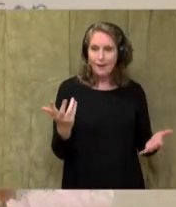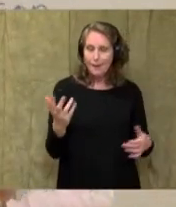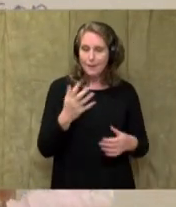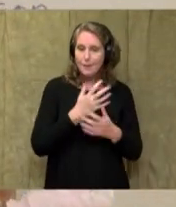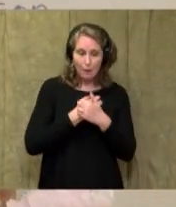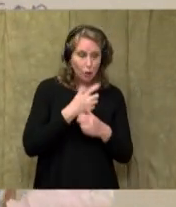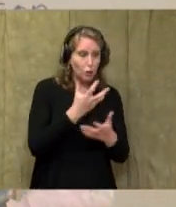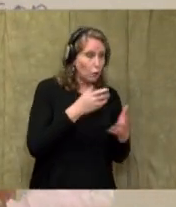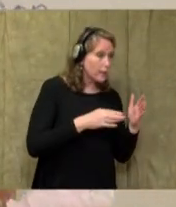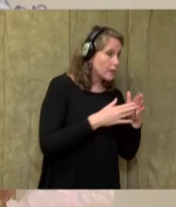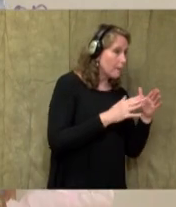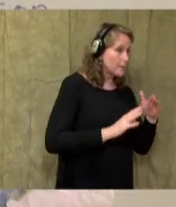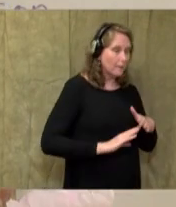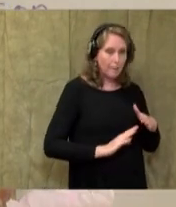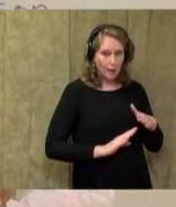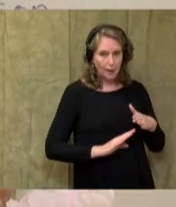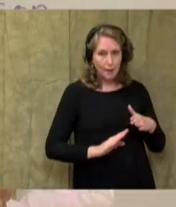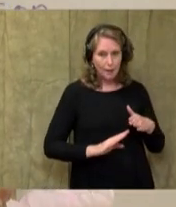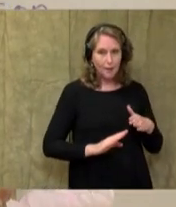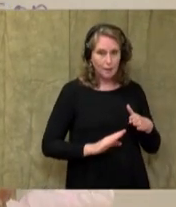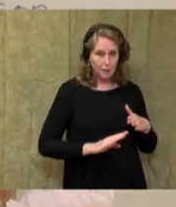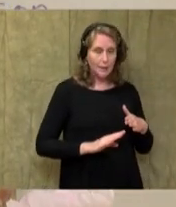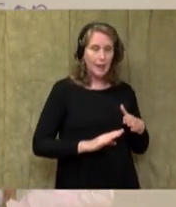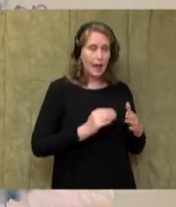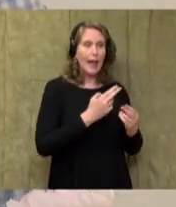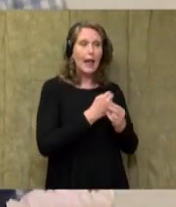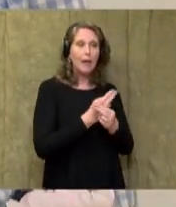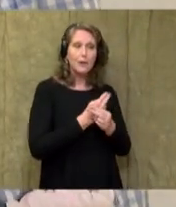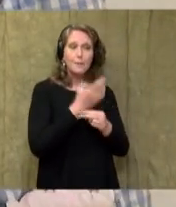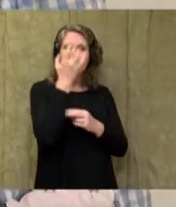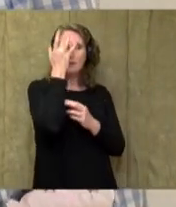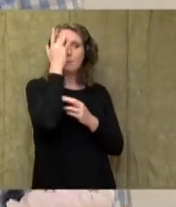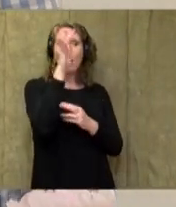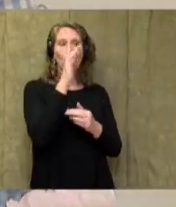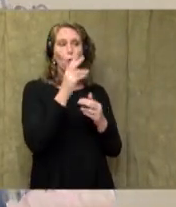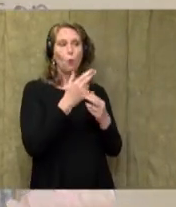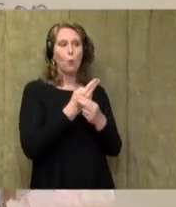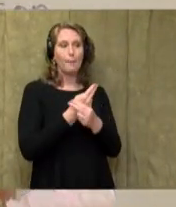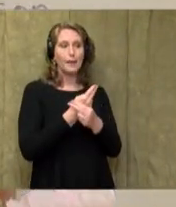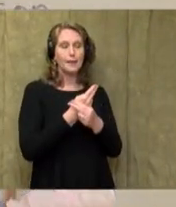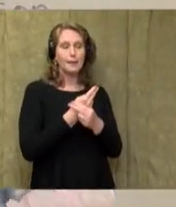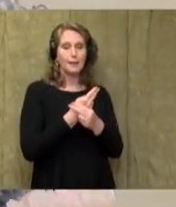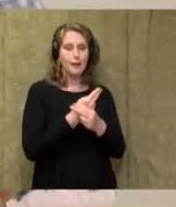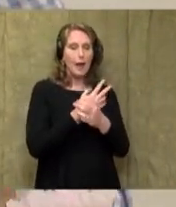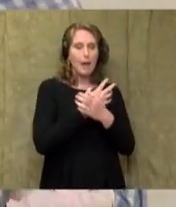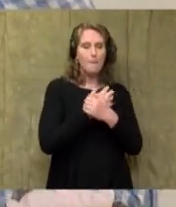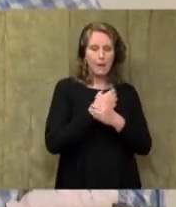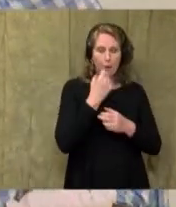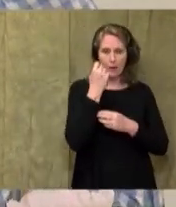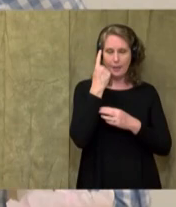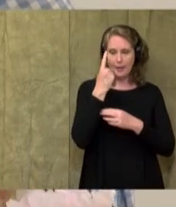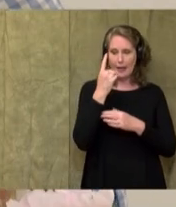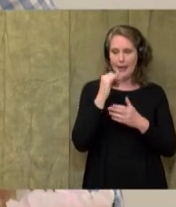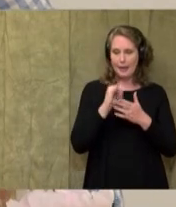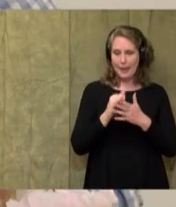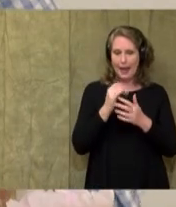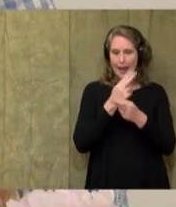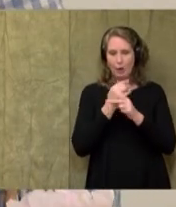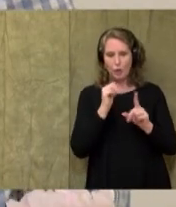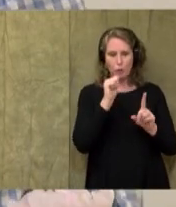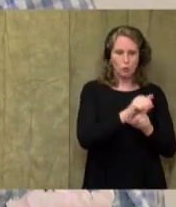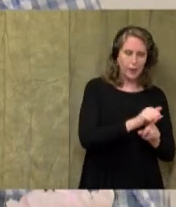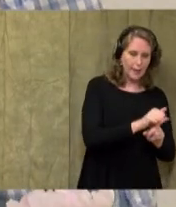okay, you want tops or bottoms? And he was being a very clever little rabbit. Bear realizes he is being